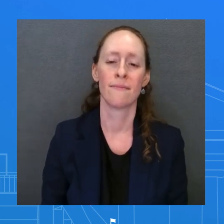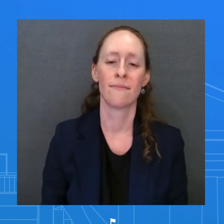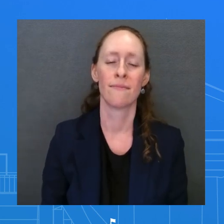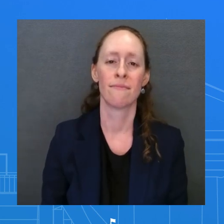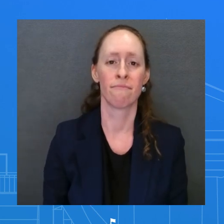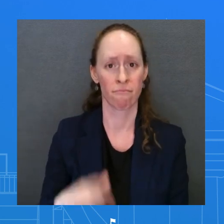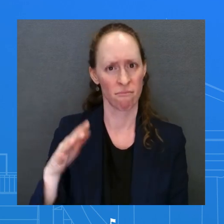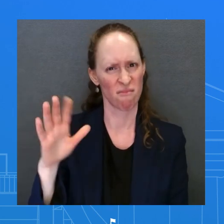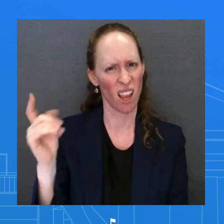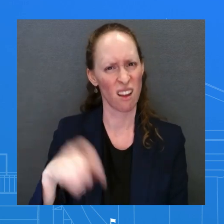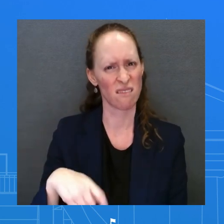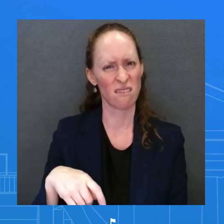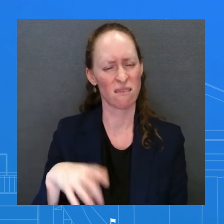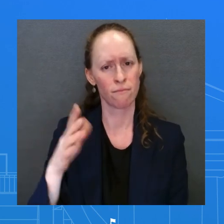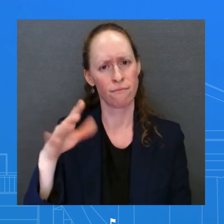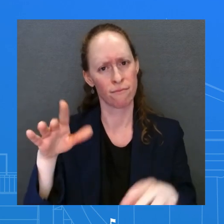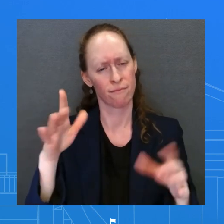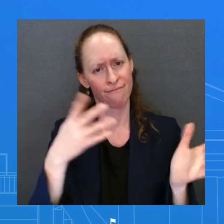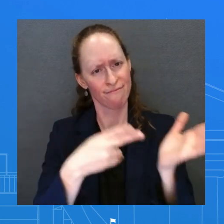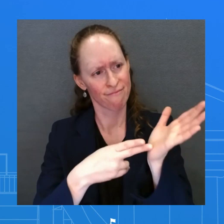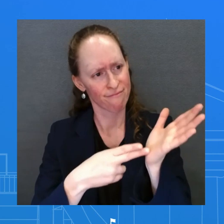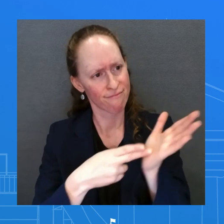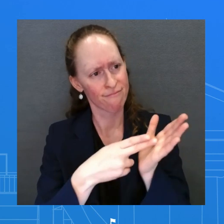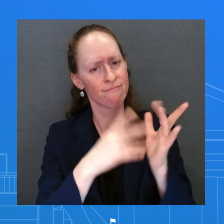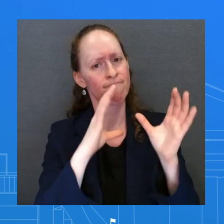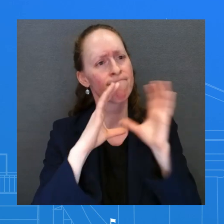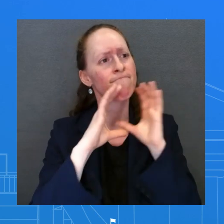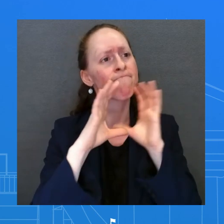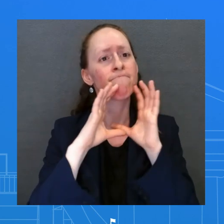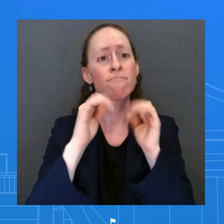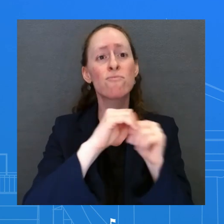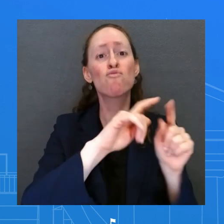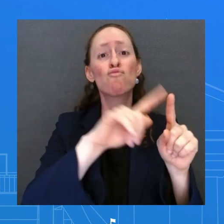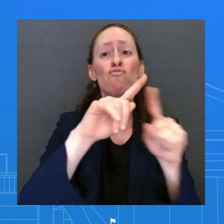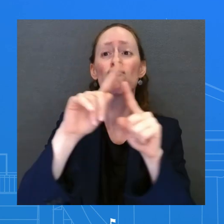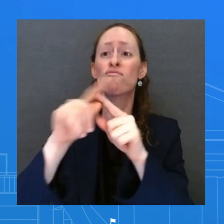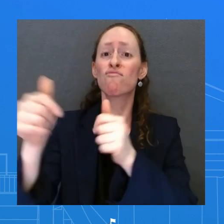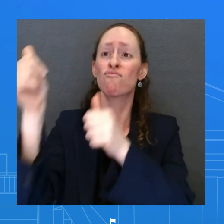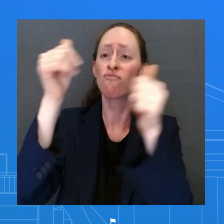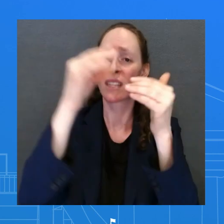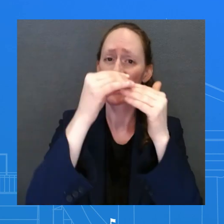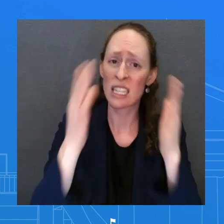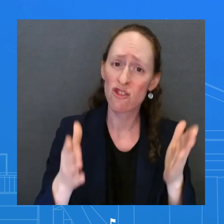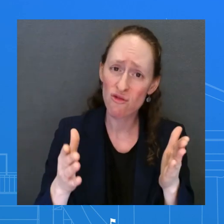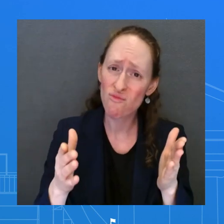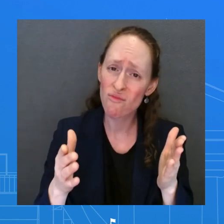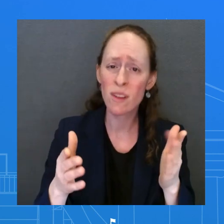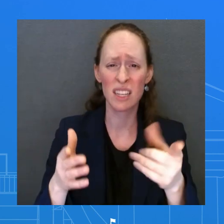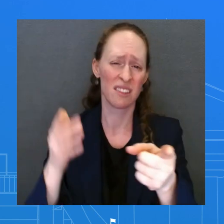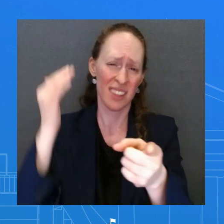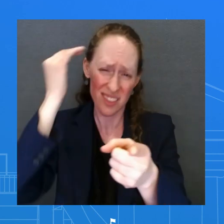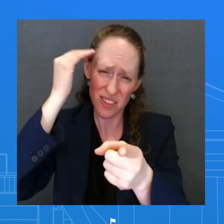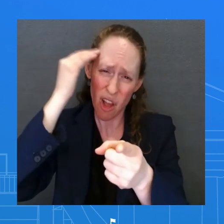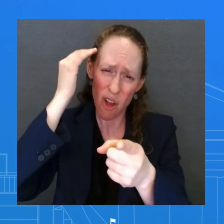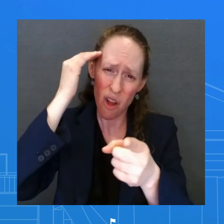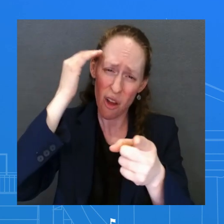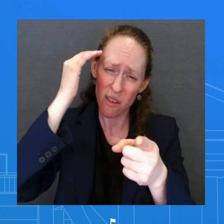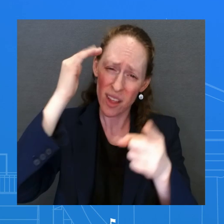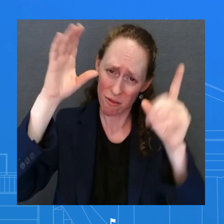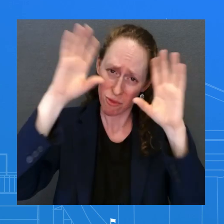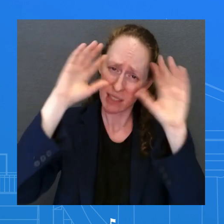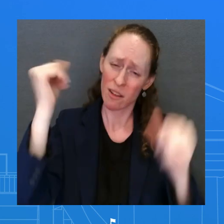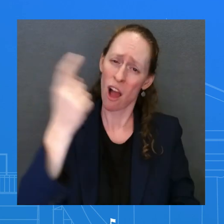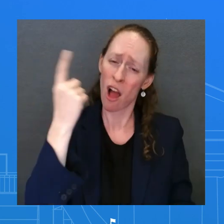that's what the president's going to do. He's, as you know, you guys have covered him for some time. He's very candid, he speaks honestly, but he also